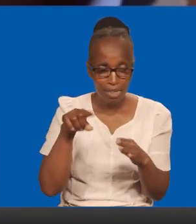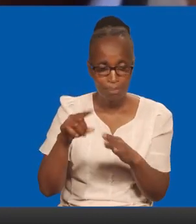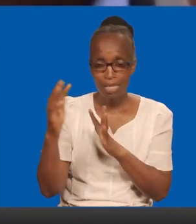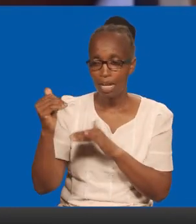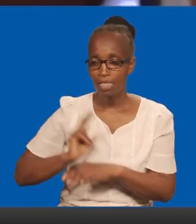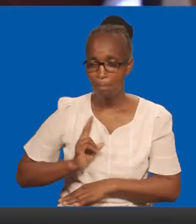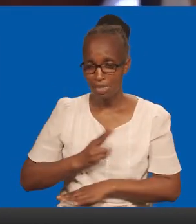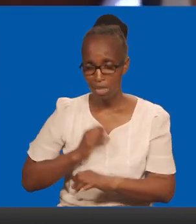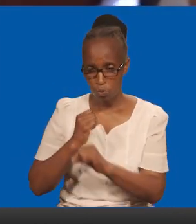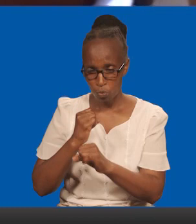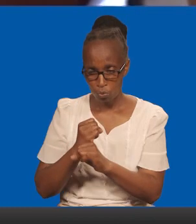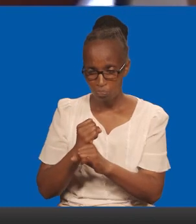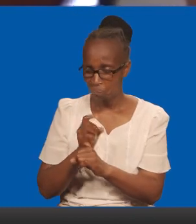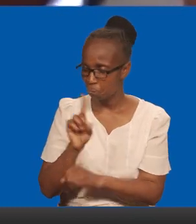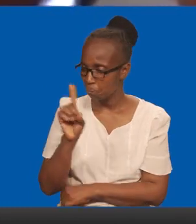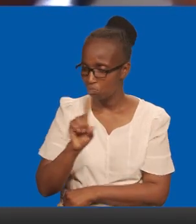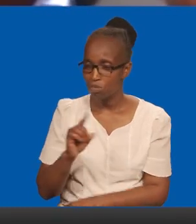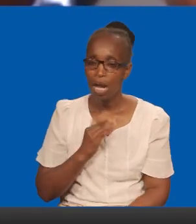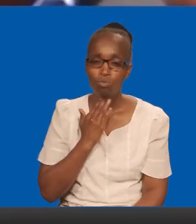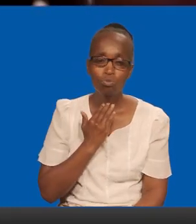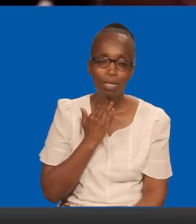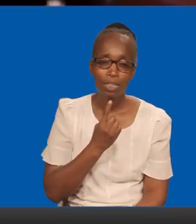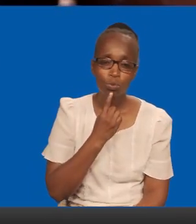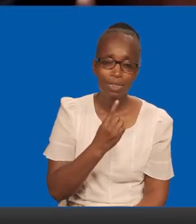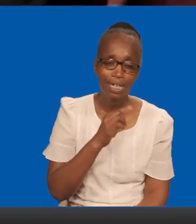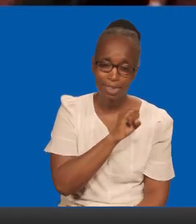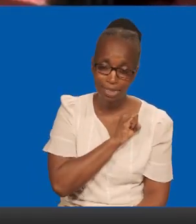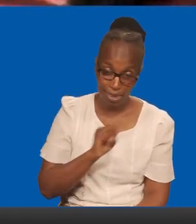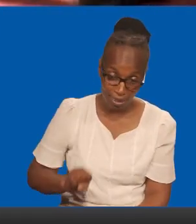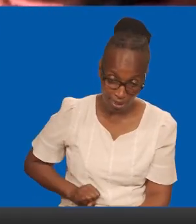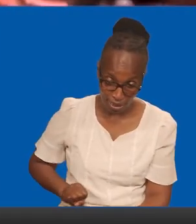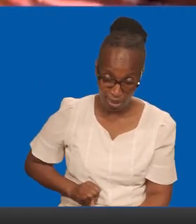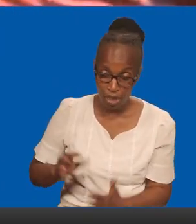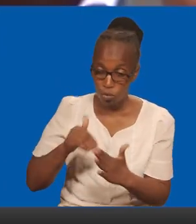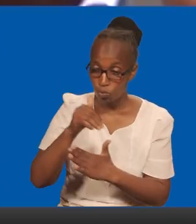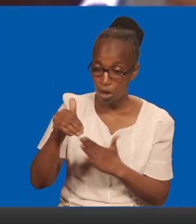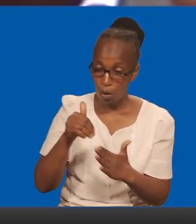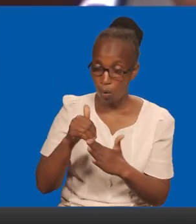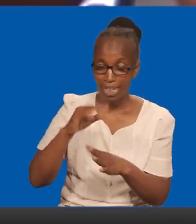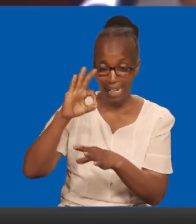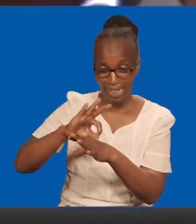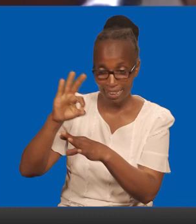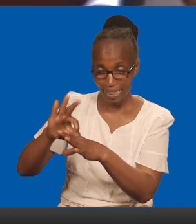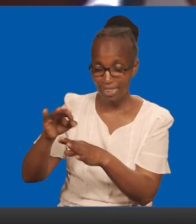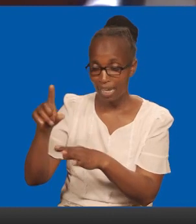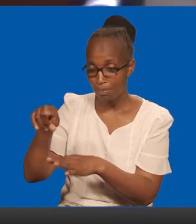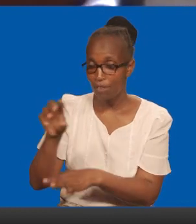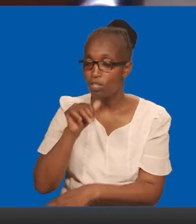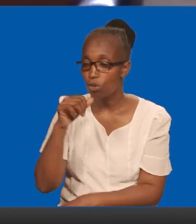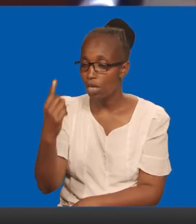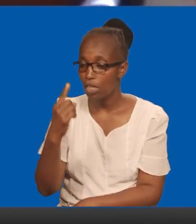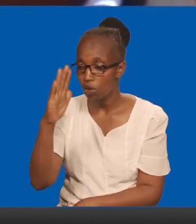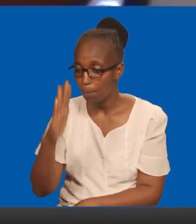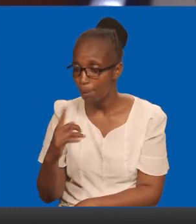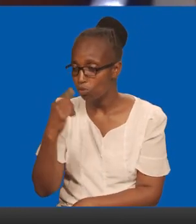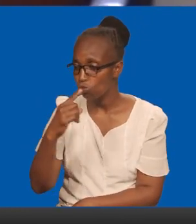that, and then expects us to be able to do, it is very, very unfortunate. And now we want to tell our senator that we all elected.